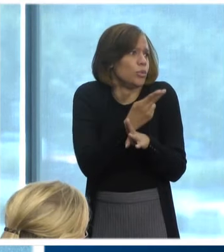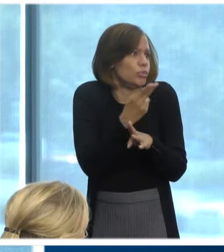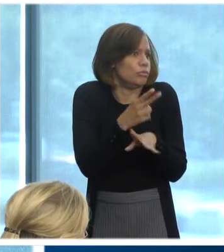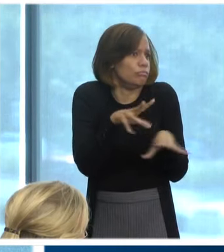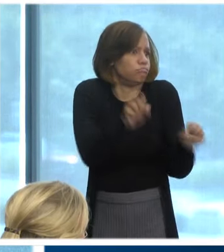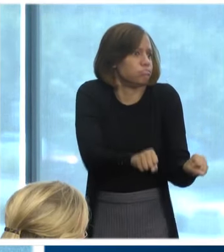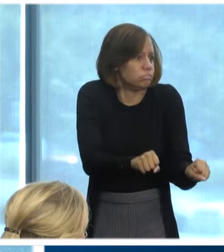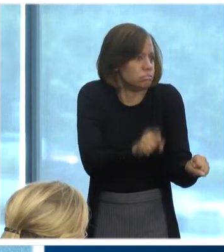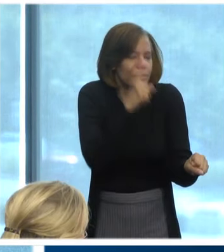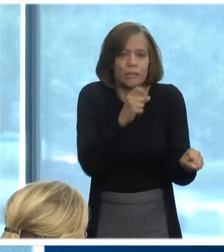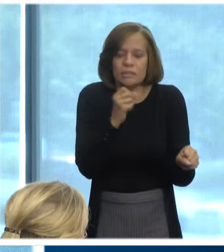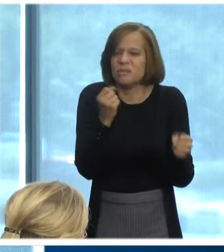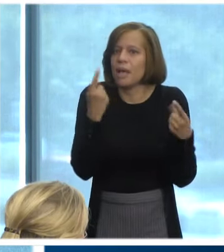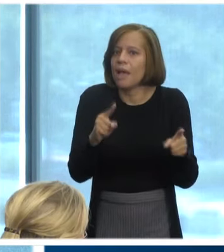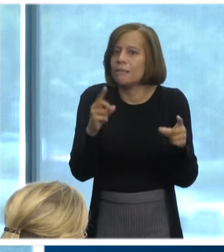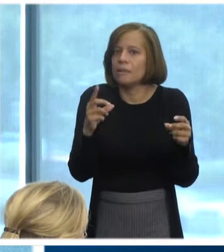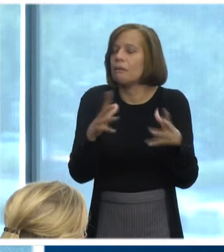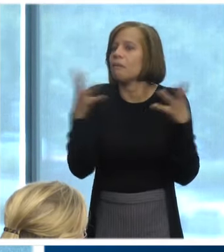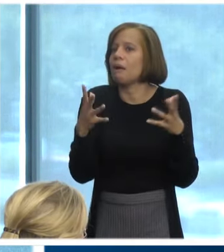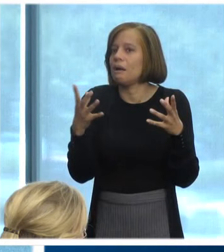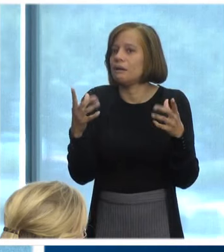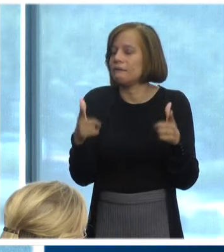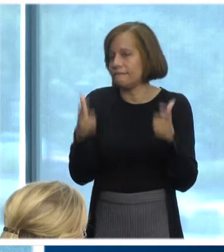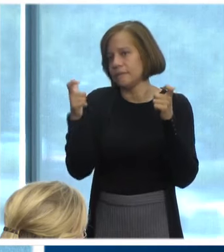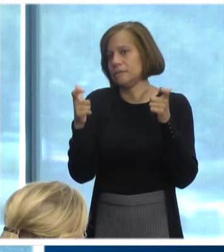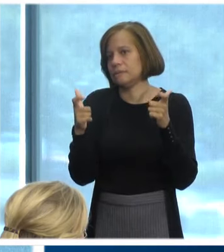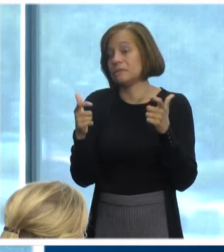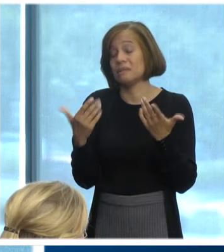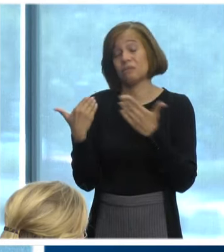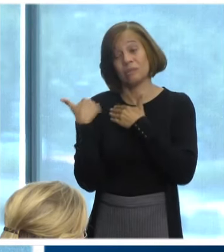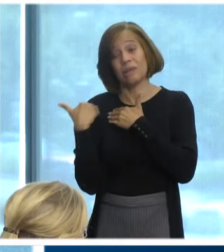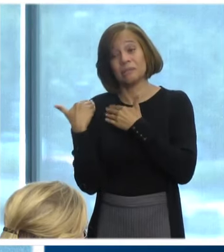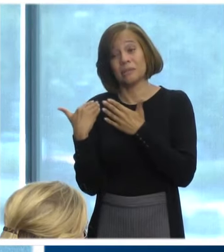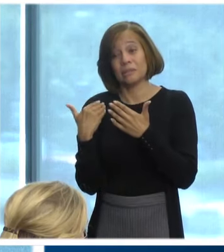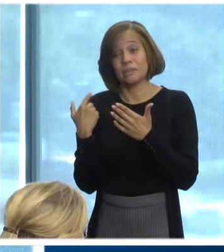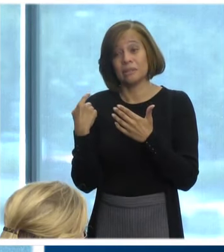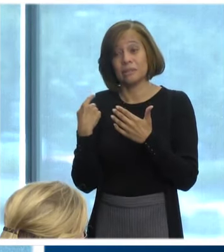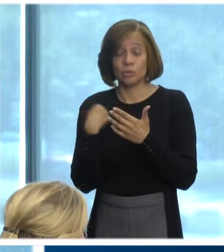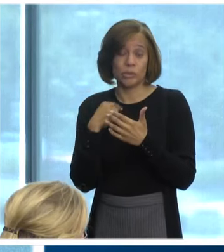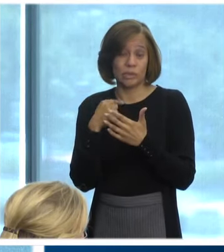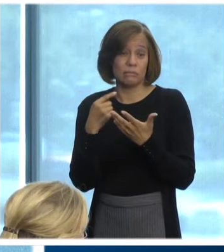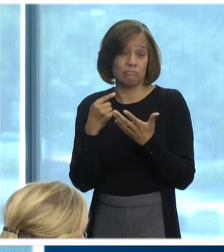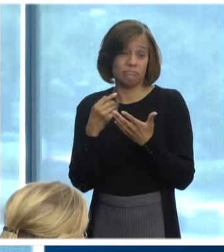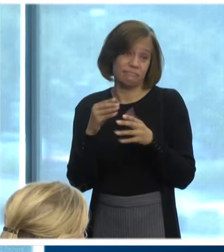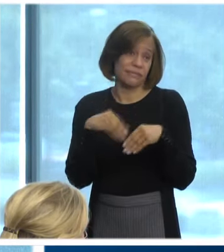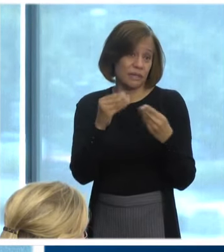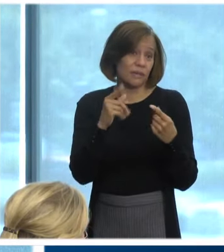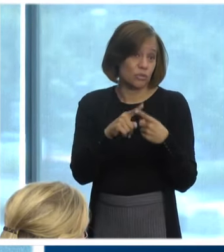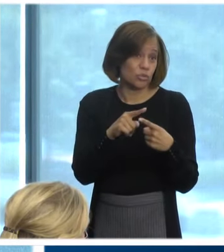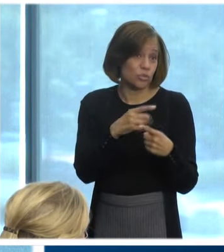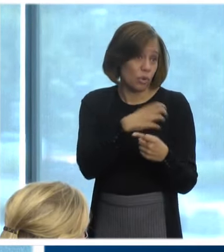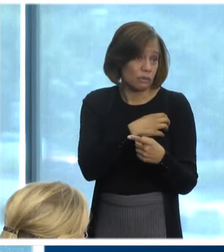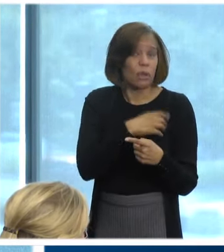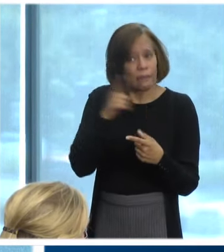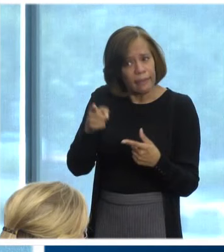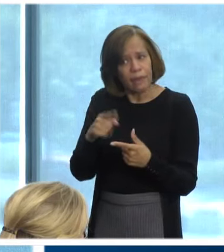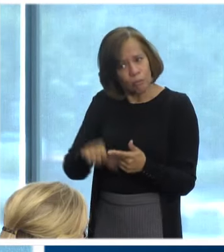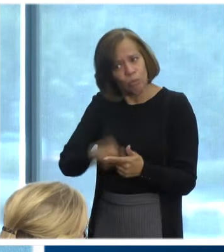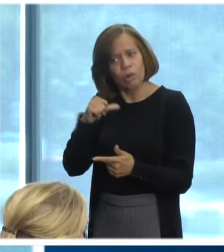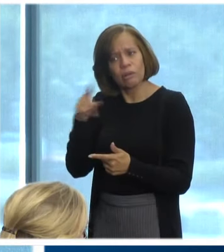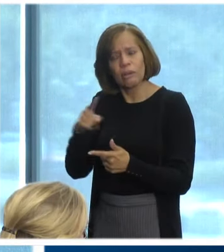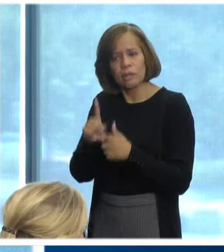so fast. What burden we placed on officers in this situation was unprecedented. And that's why I say I'm proud of the fact that they showed up to work